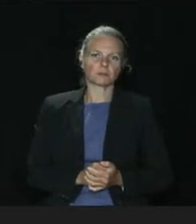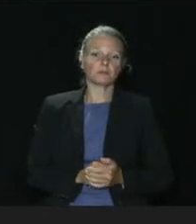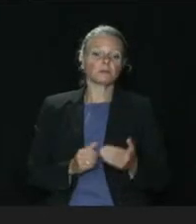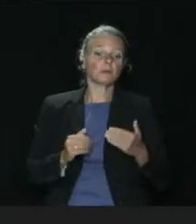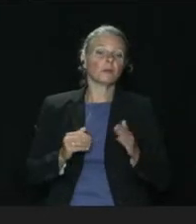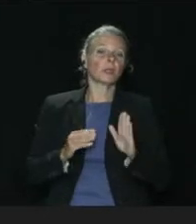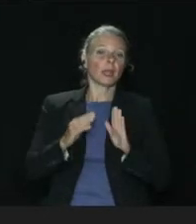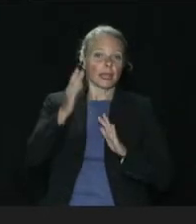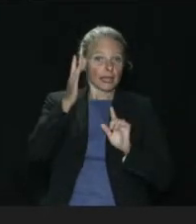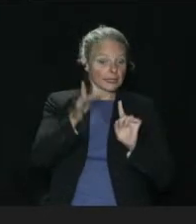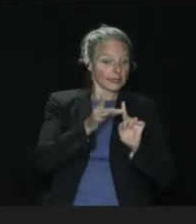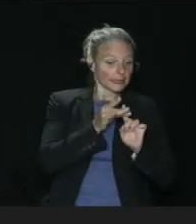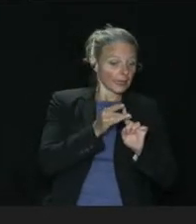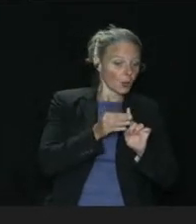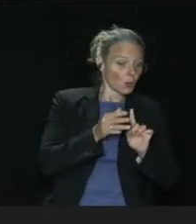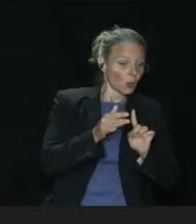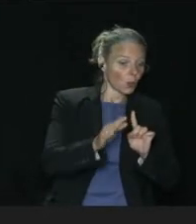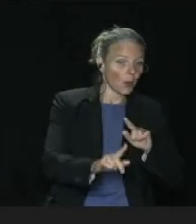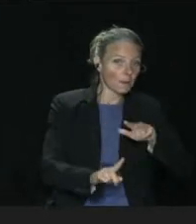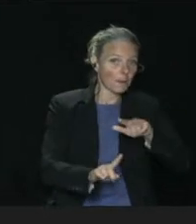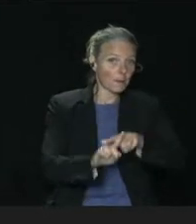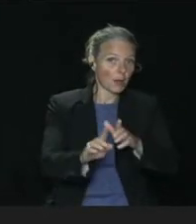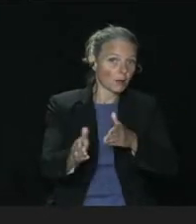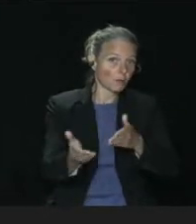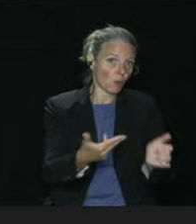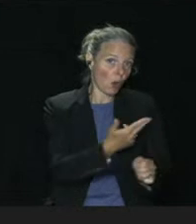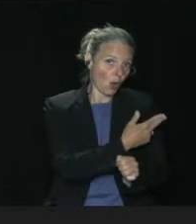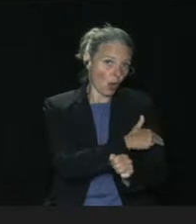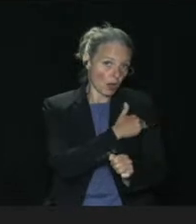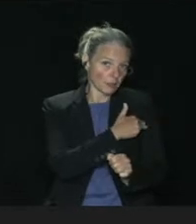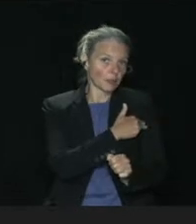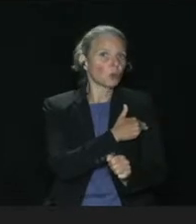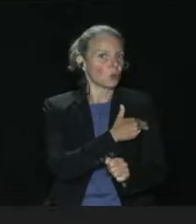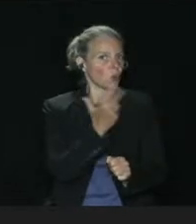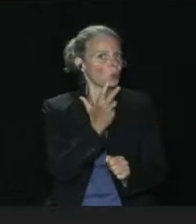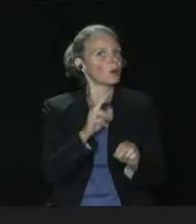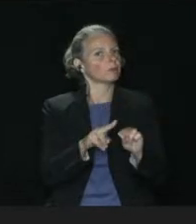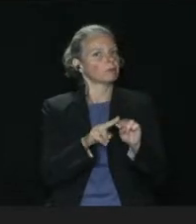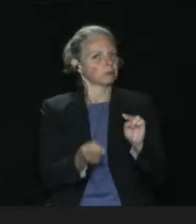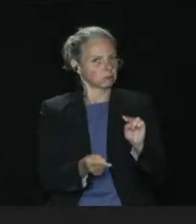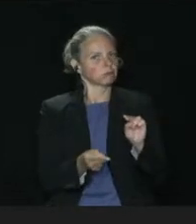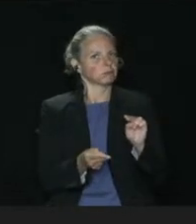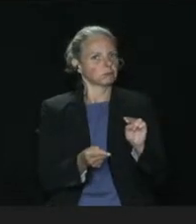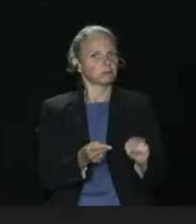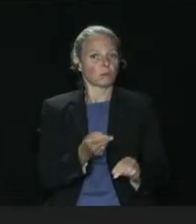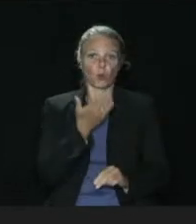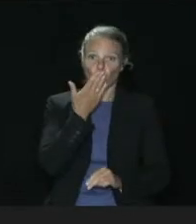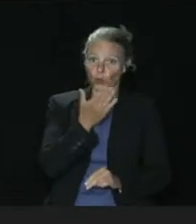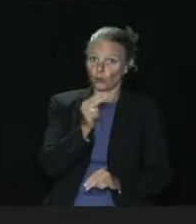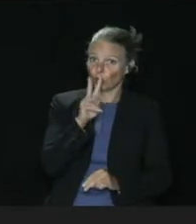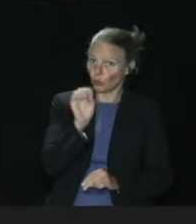rates of hospitalization, those numbers have also decreased. So those are all good news. But as we've